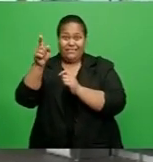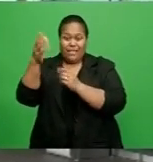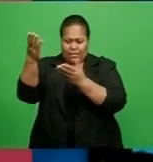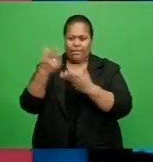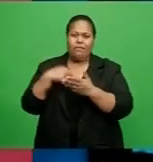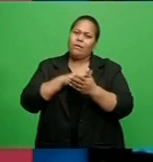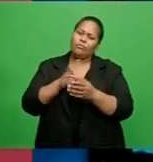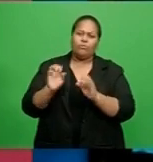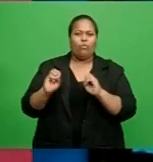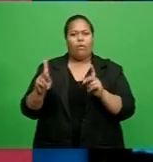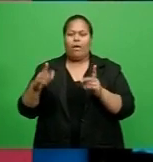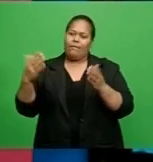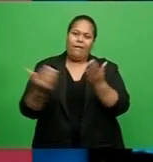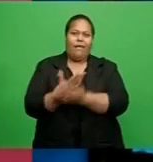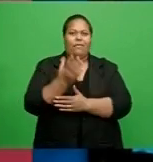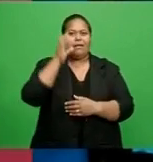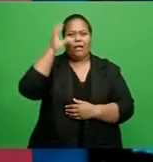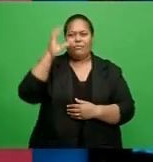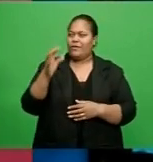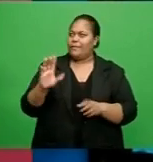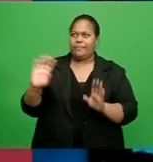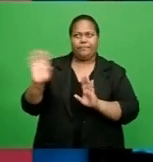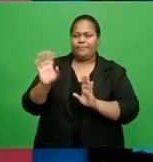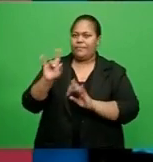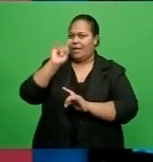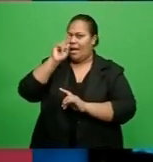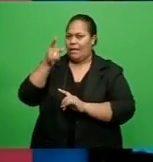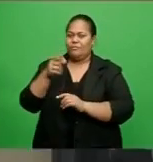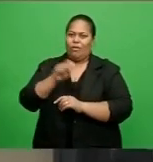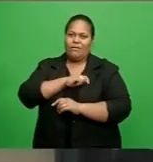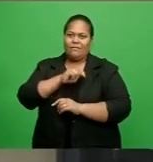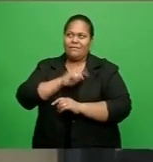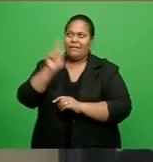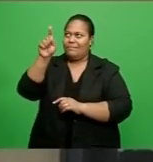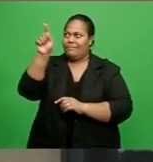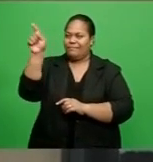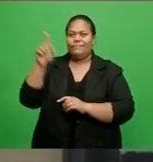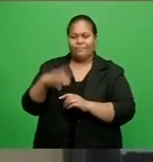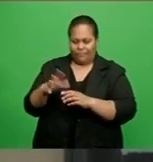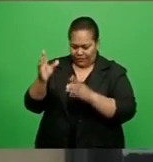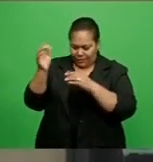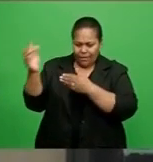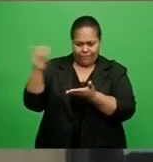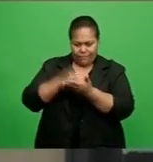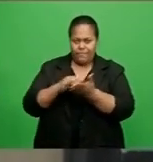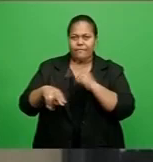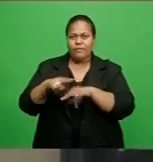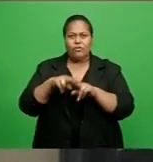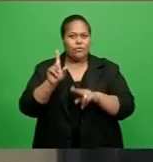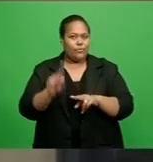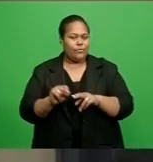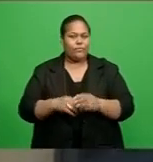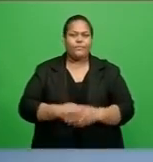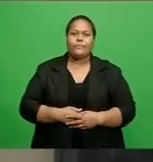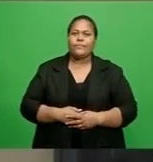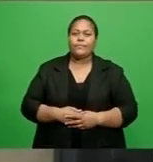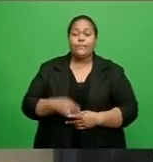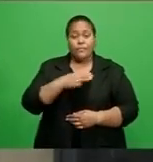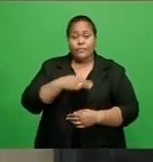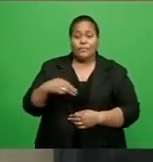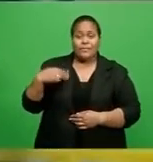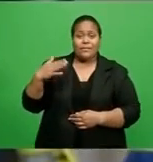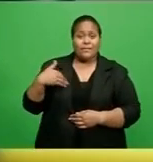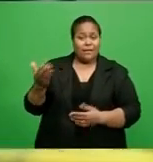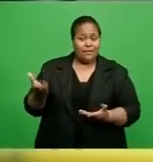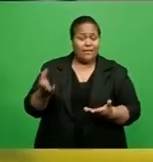to tell us that the quarantine period served in their country was safe. Health Minister Dr. Feremi Wanganembete says nothing has changed